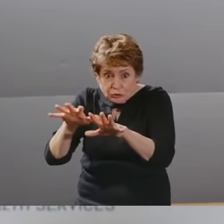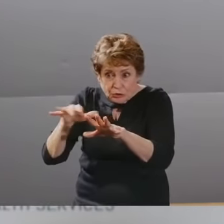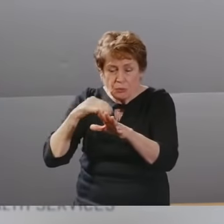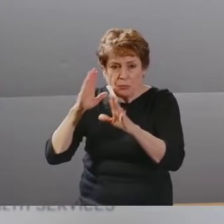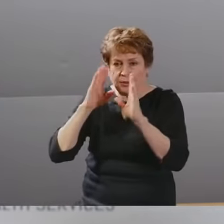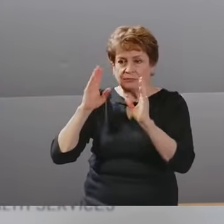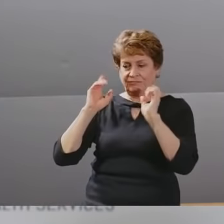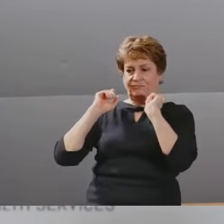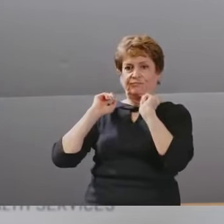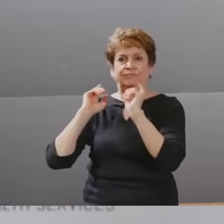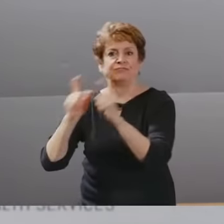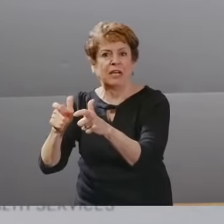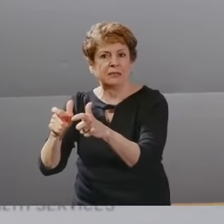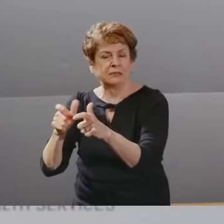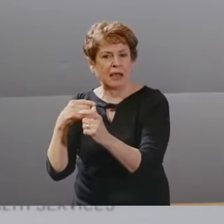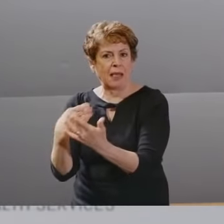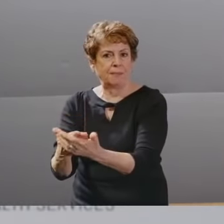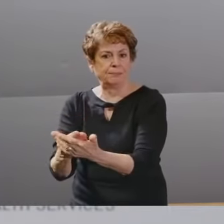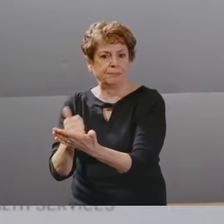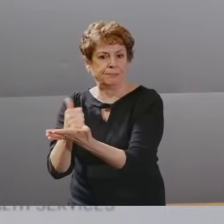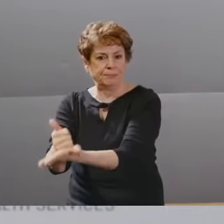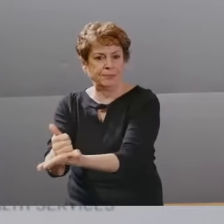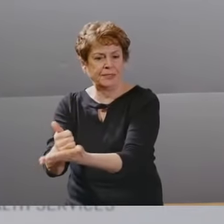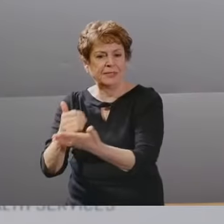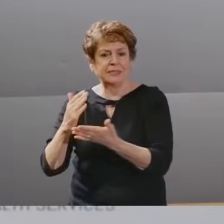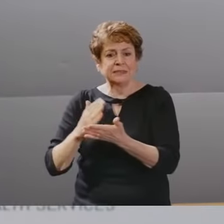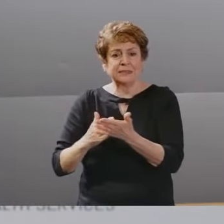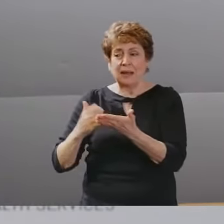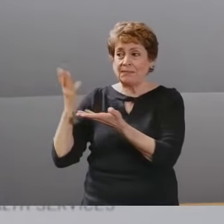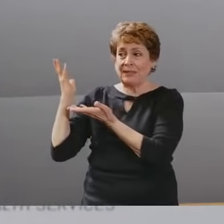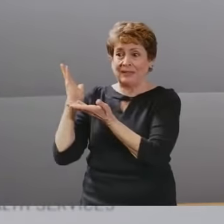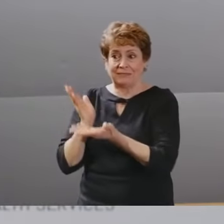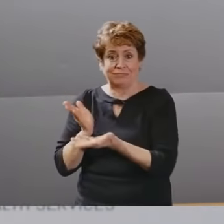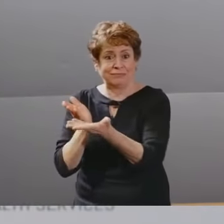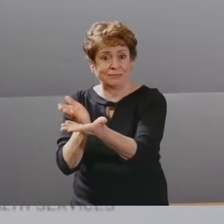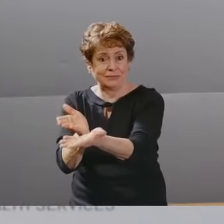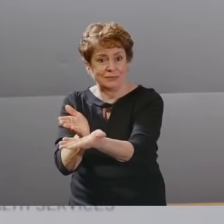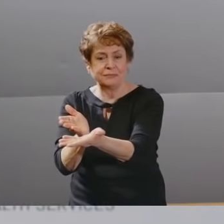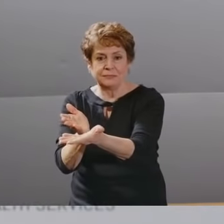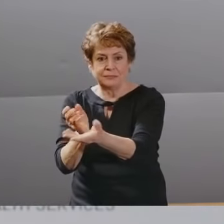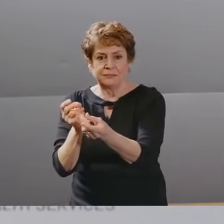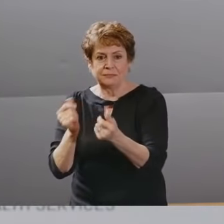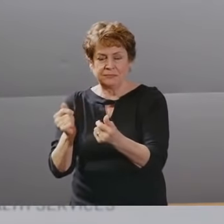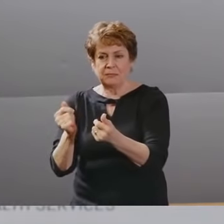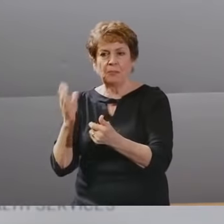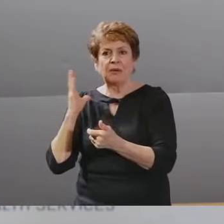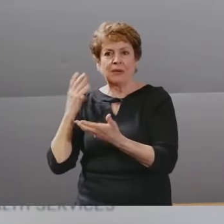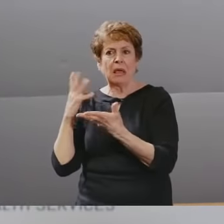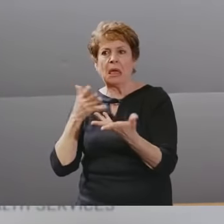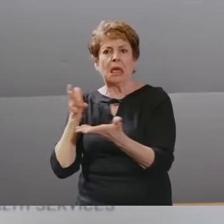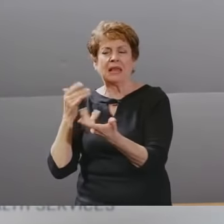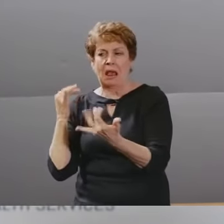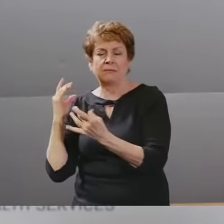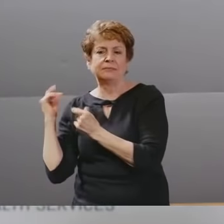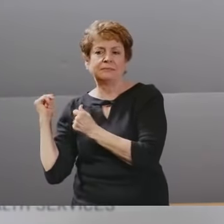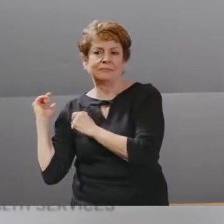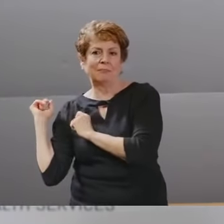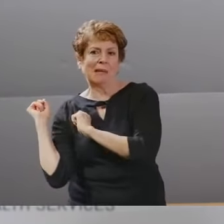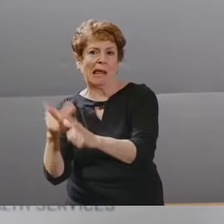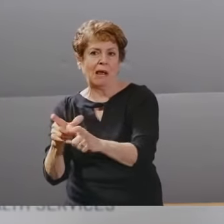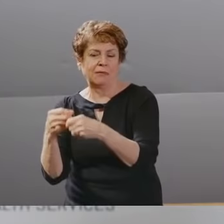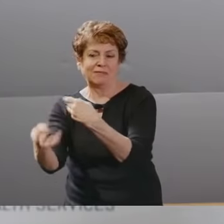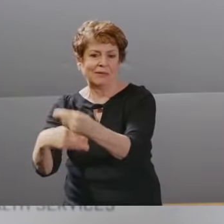because the supply chain has caught up. The results now can happen not in real time, but with a rapid